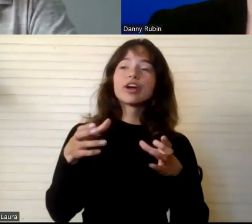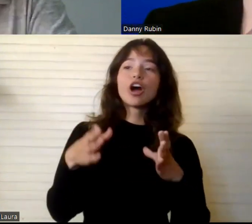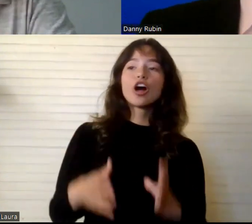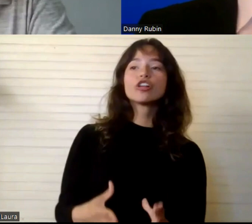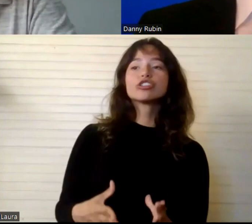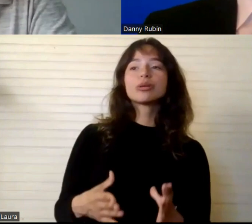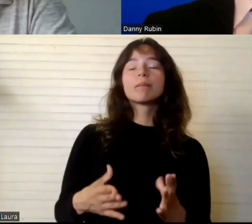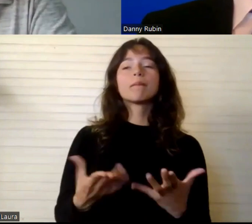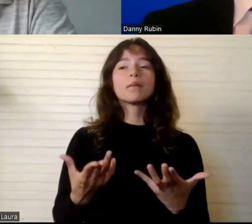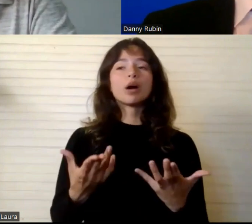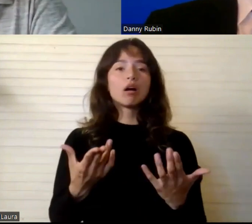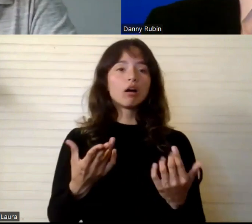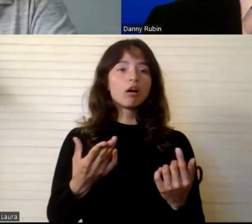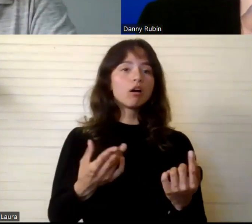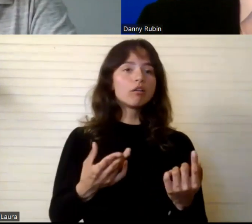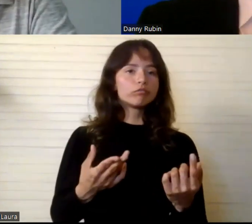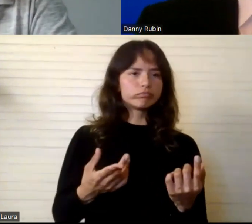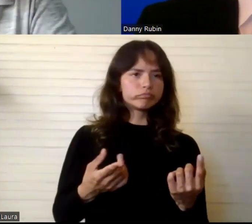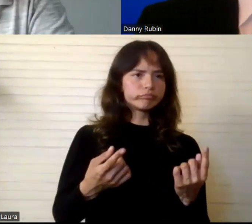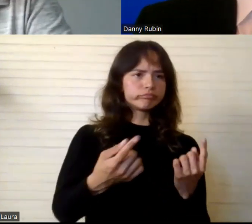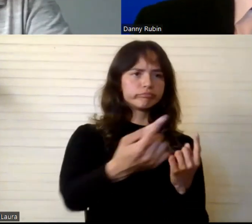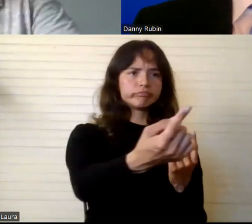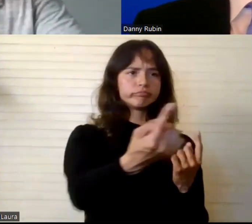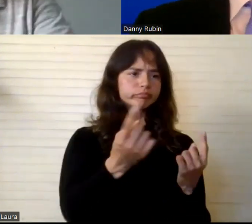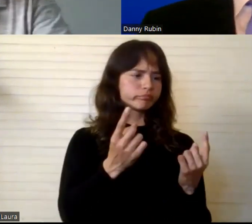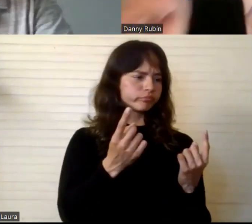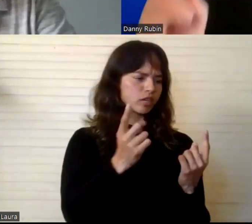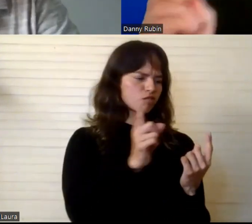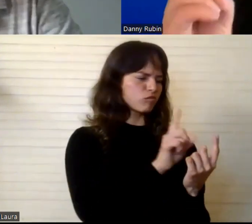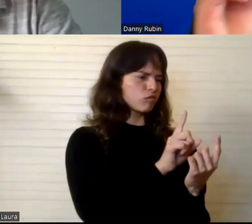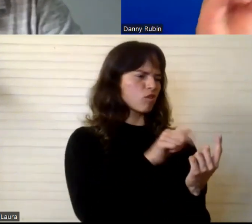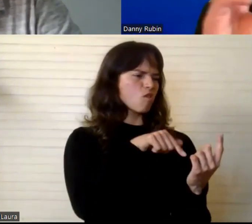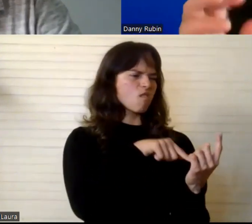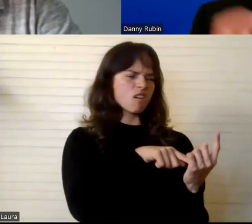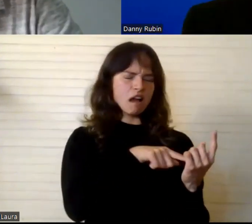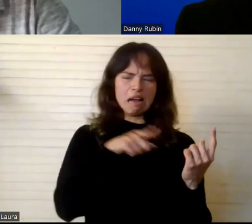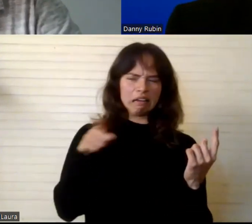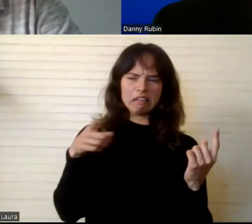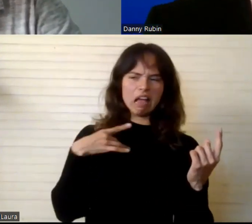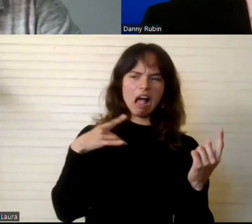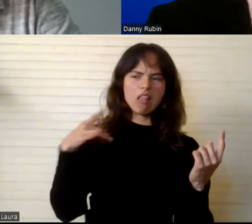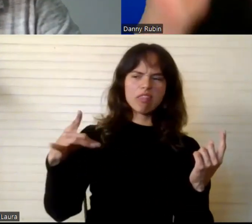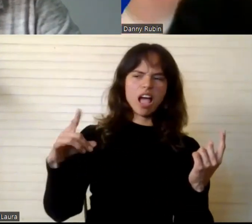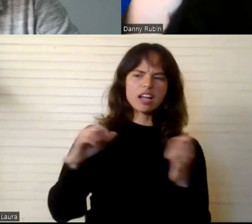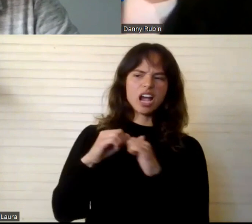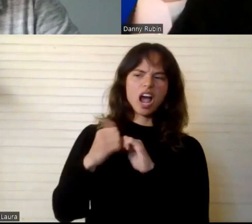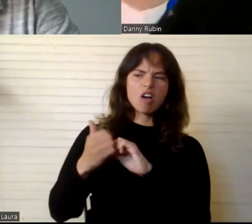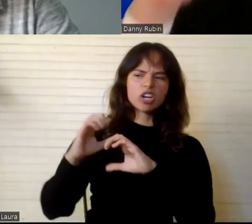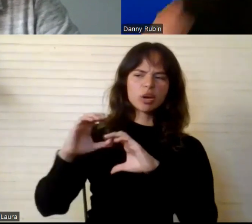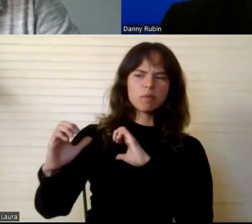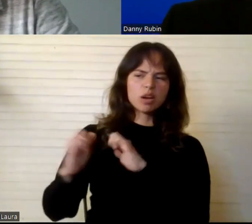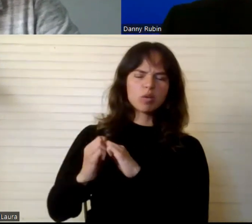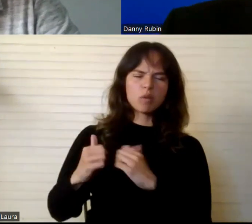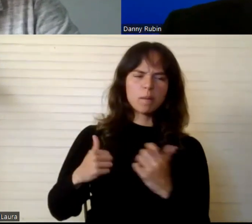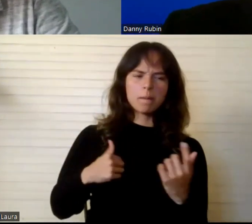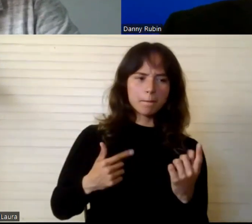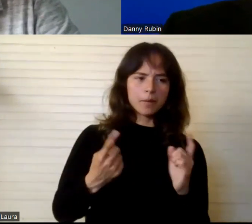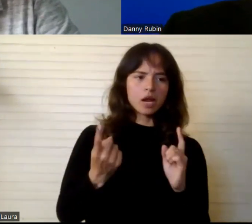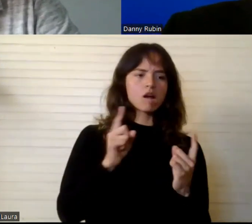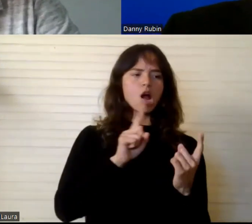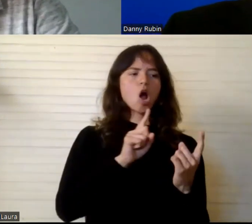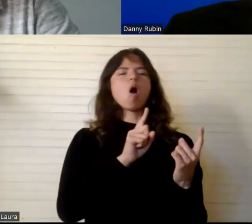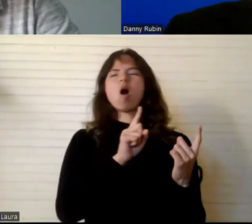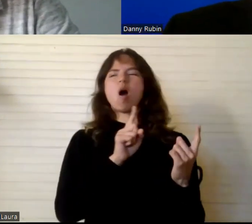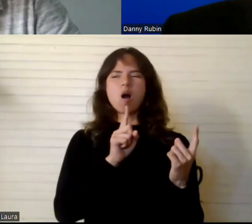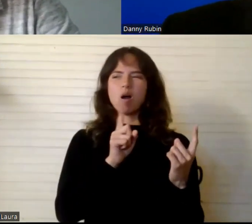how they talked to me, how they, and then you won't get that referral. So the people skills are way at the top